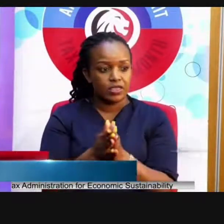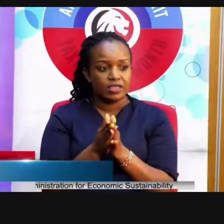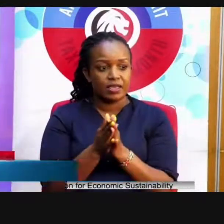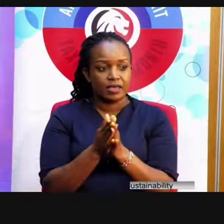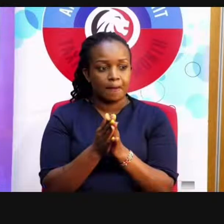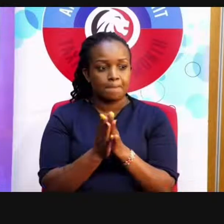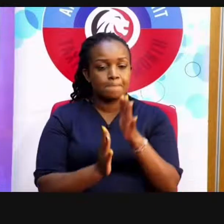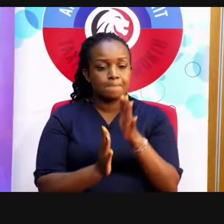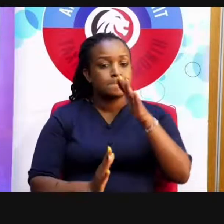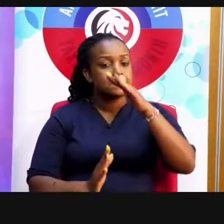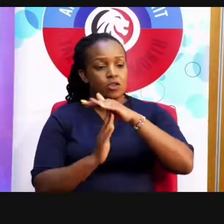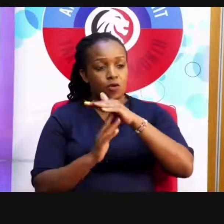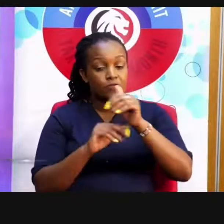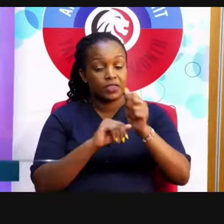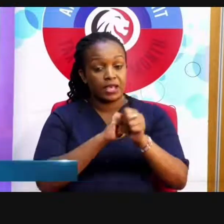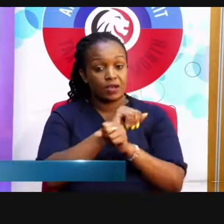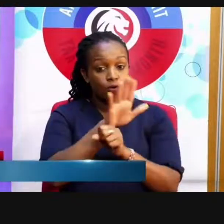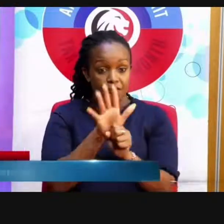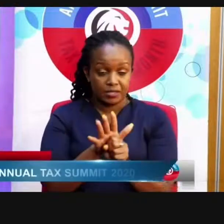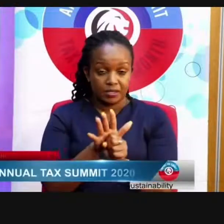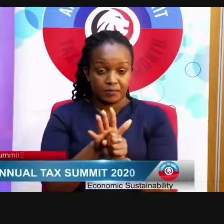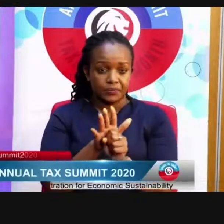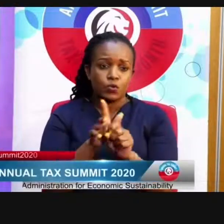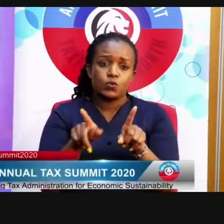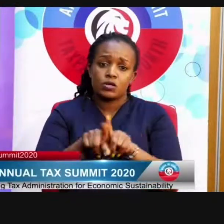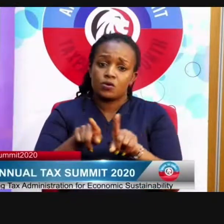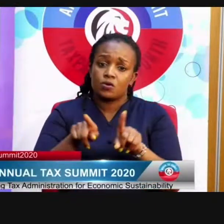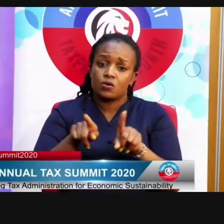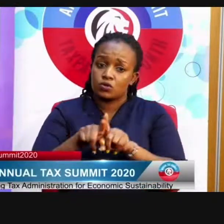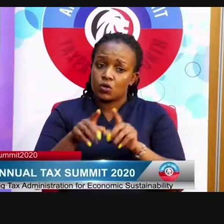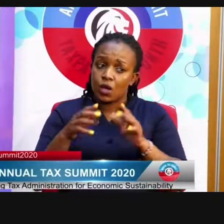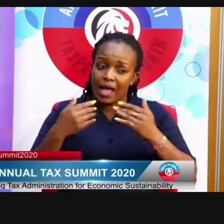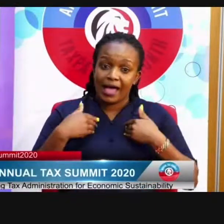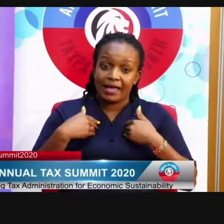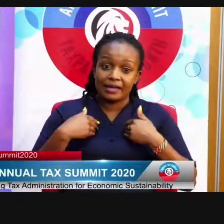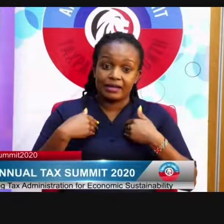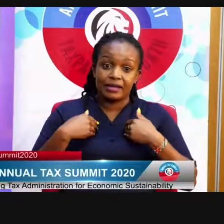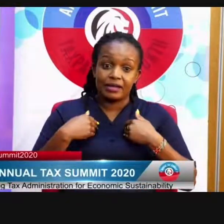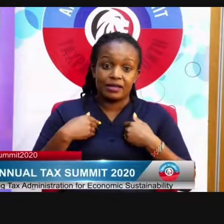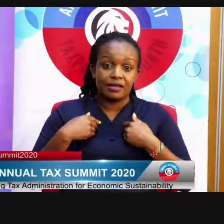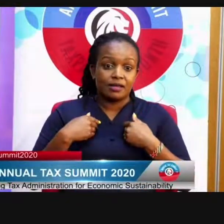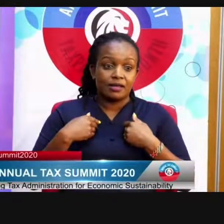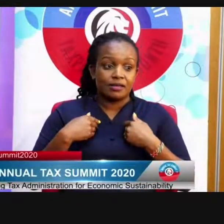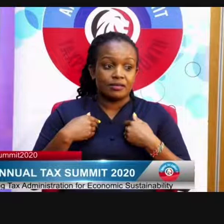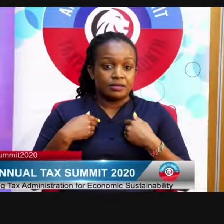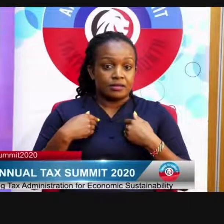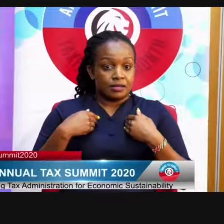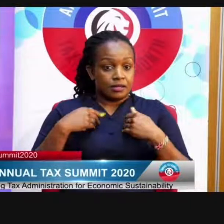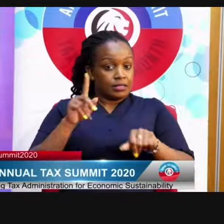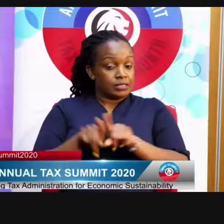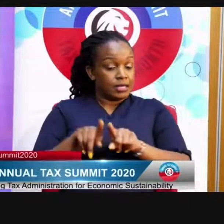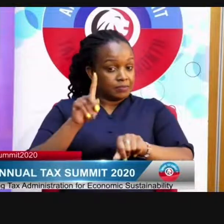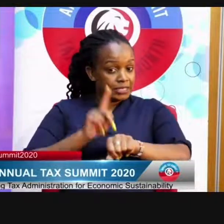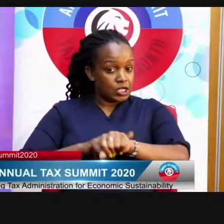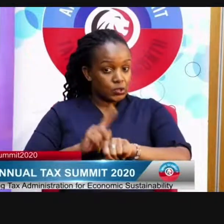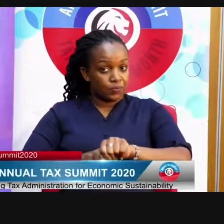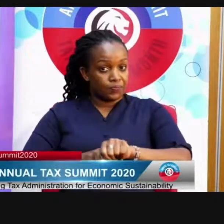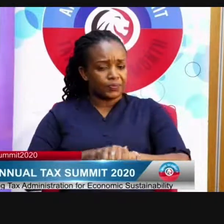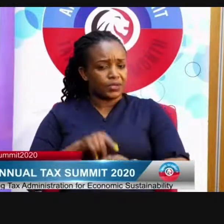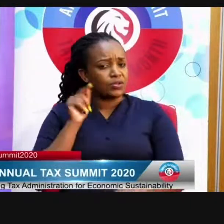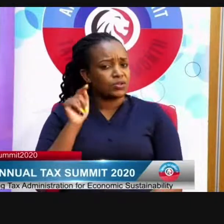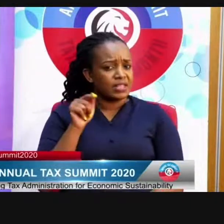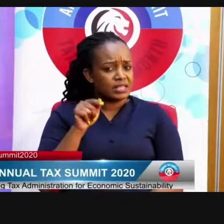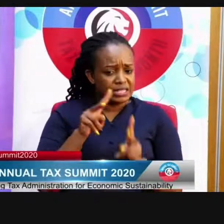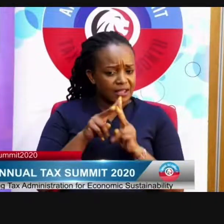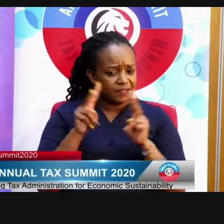the pandemic, we were also going through our filing season. So, this is a very positive story in